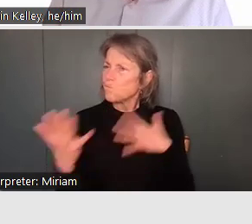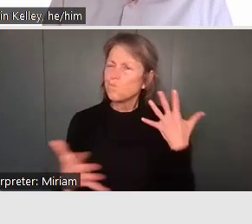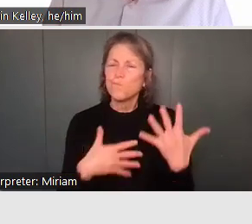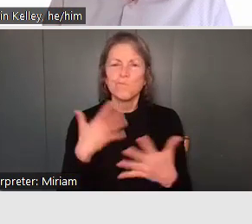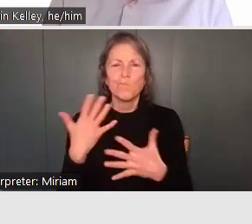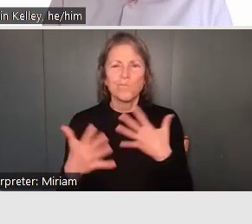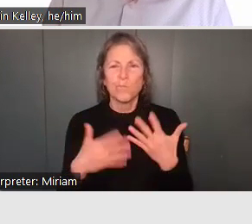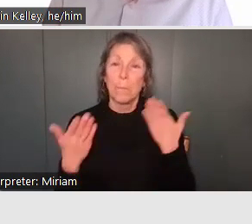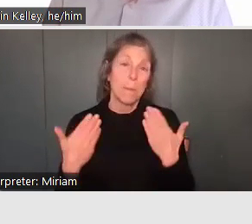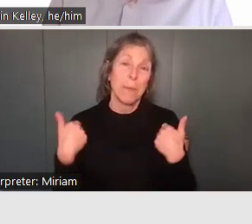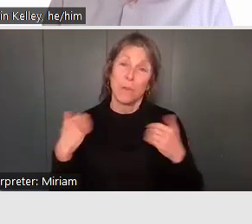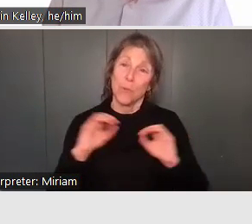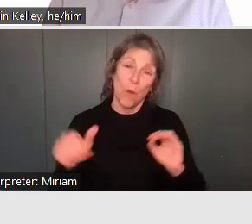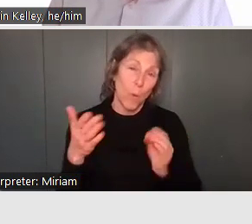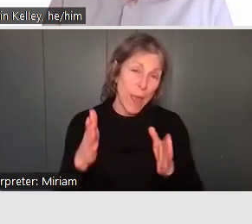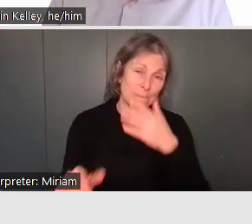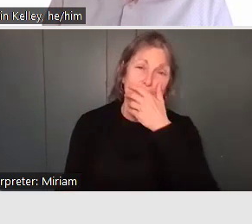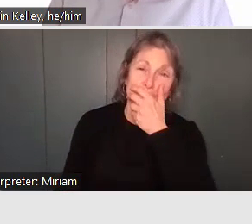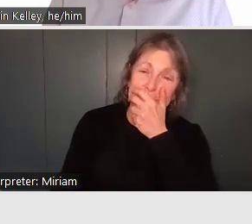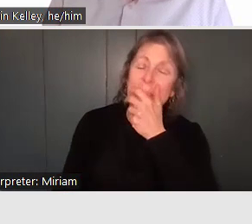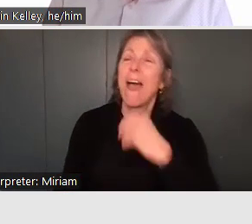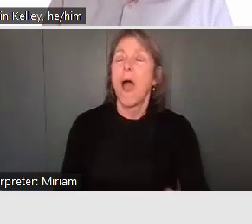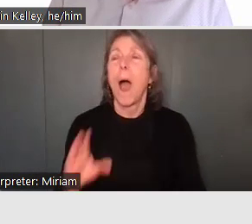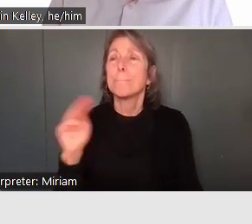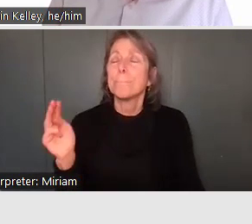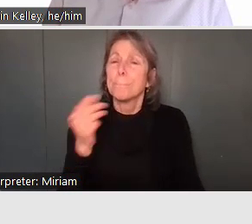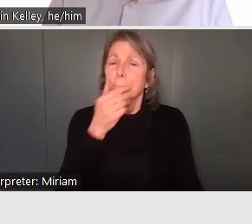well, maybe there isn't. It's just,